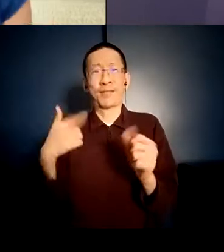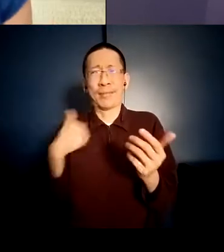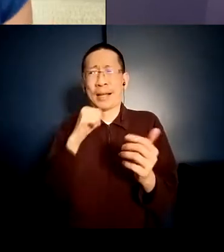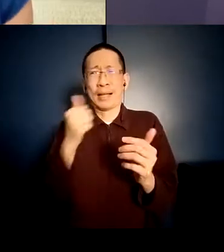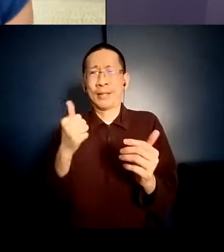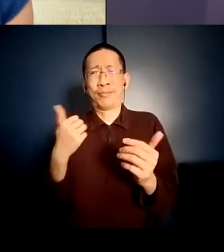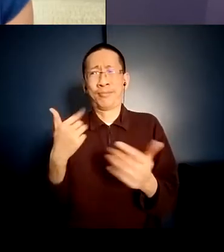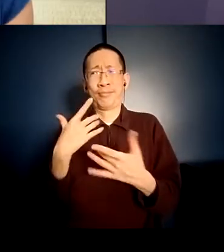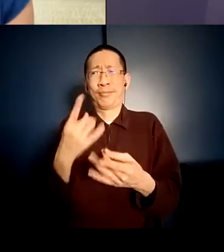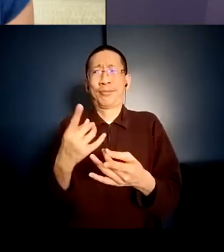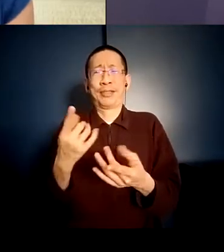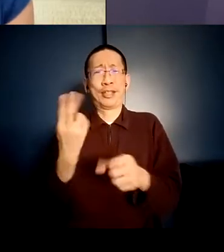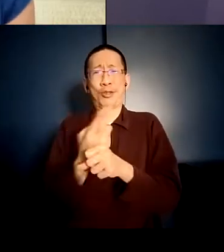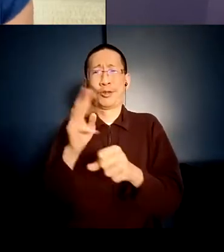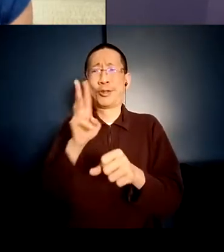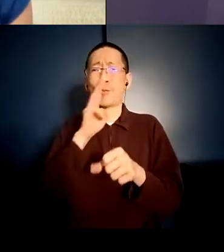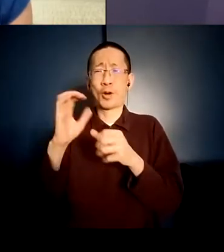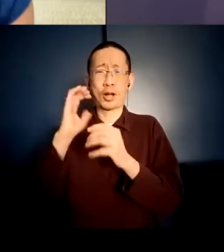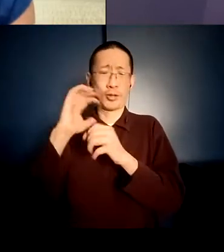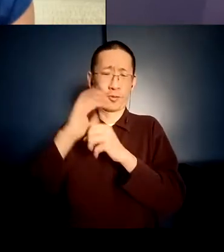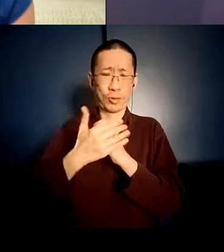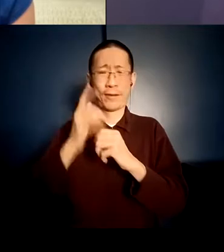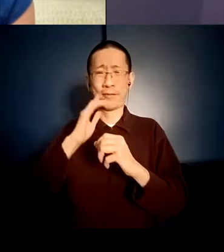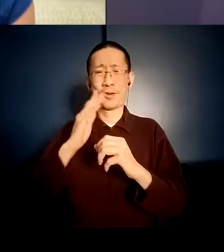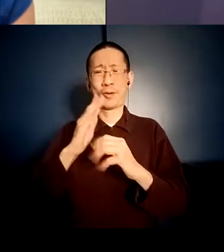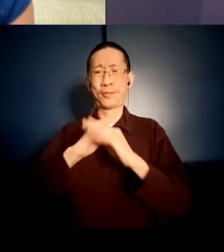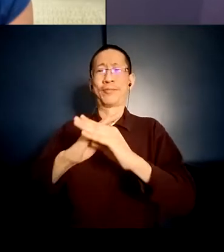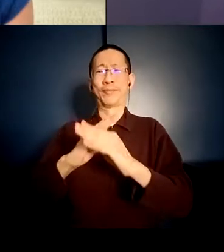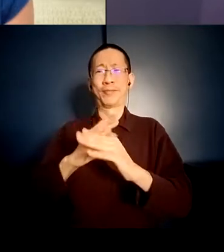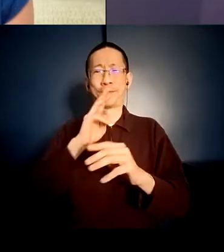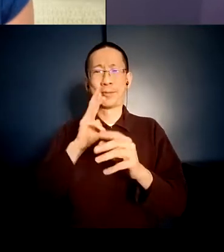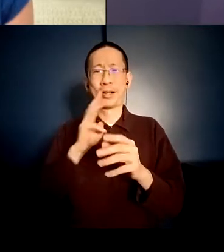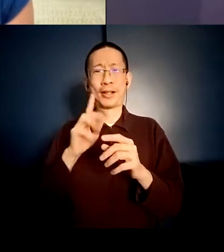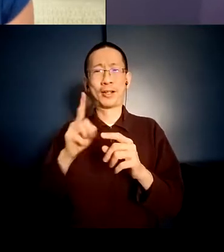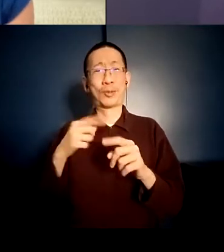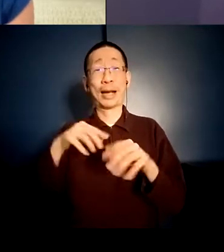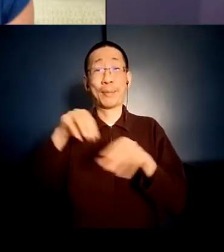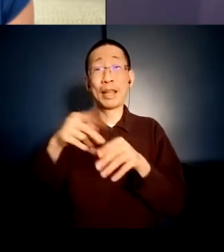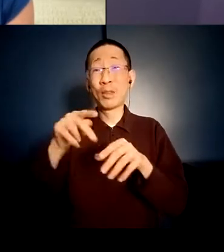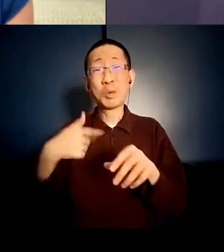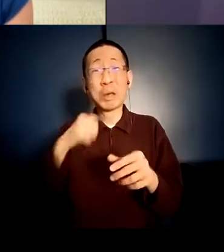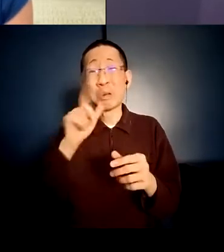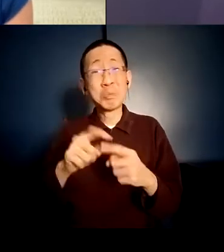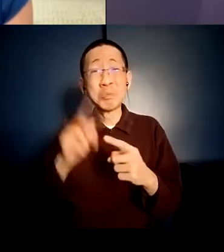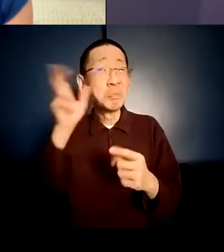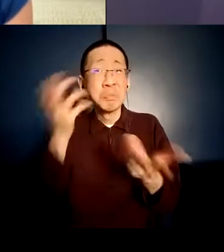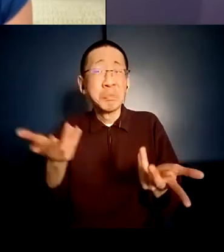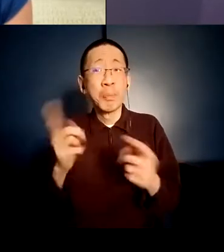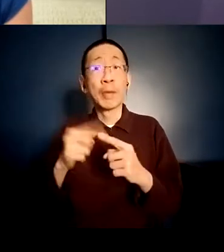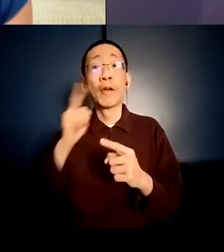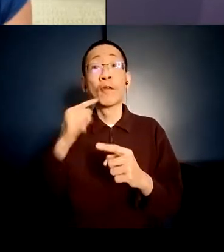waterwear for my processors while I'm in the pool because I don't really want to hear while I'm in the pool. But for a young child who's taking swimming